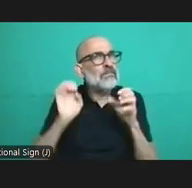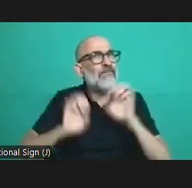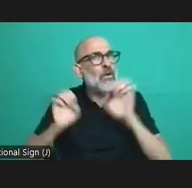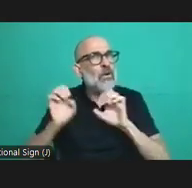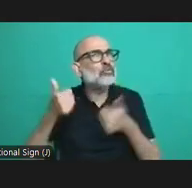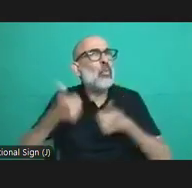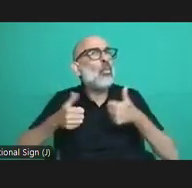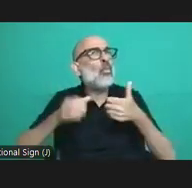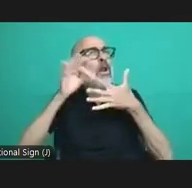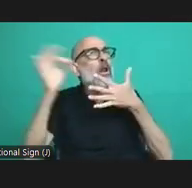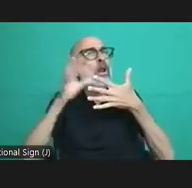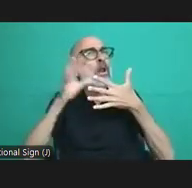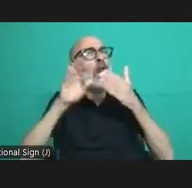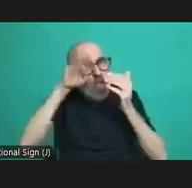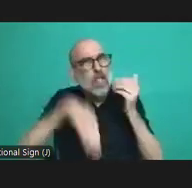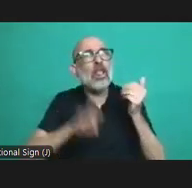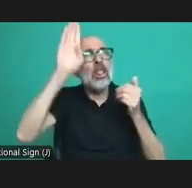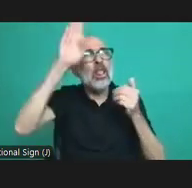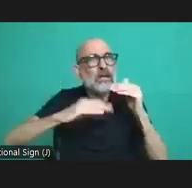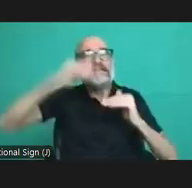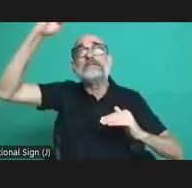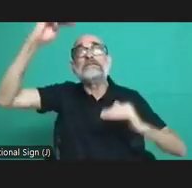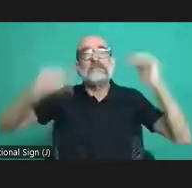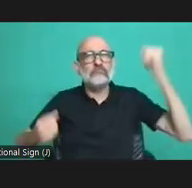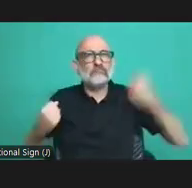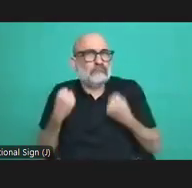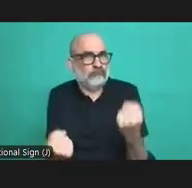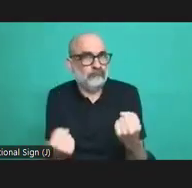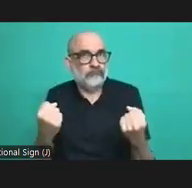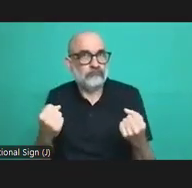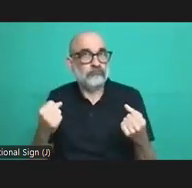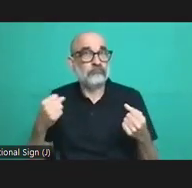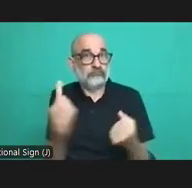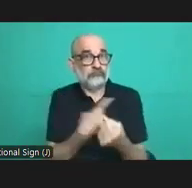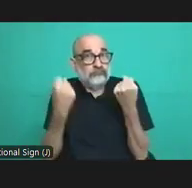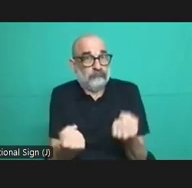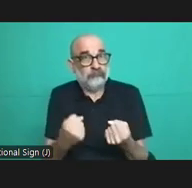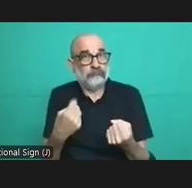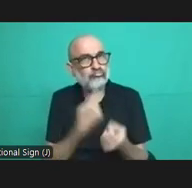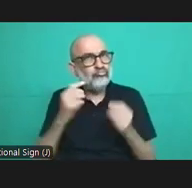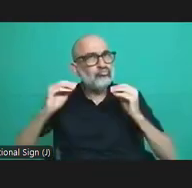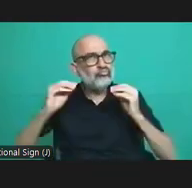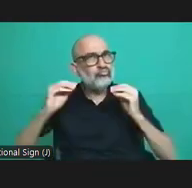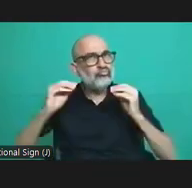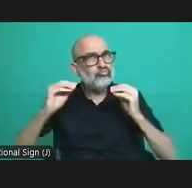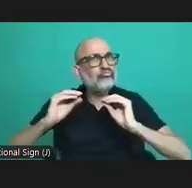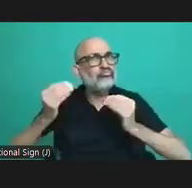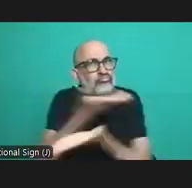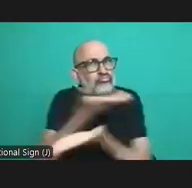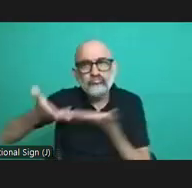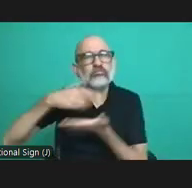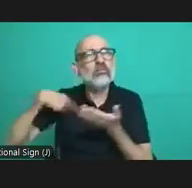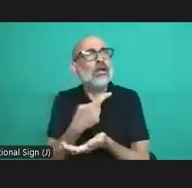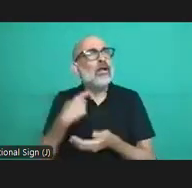to thank the Pan American Health Organization for really pushing us into having